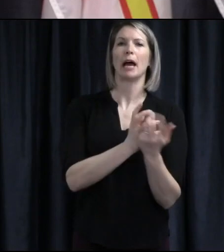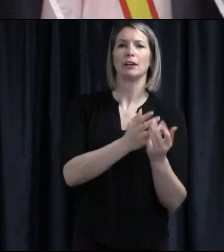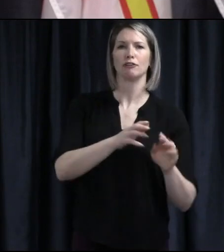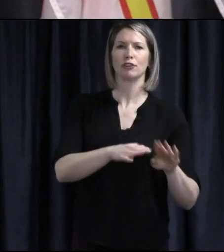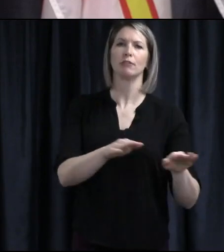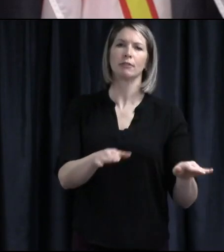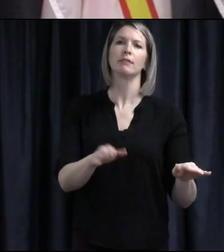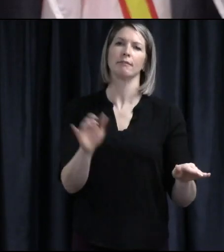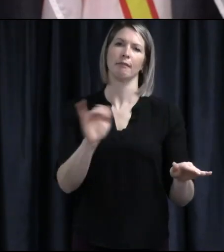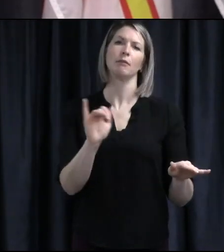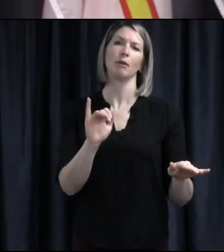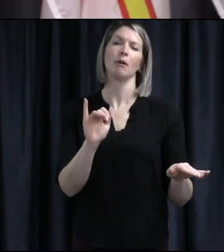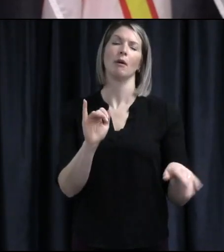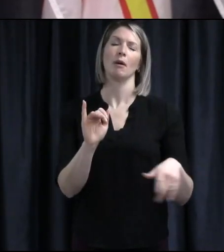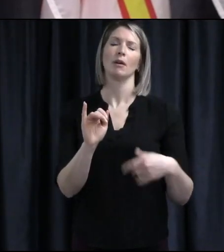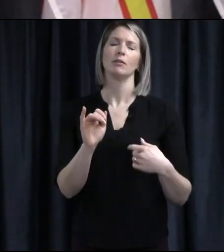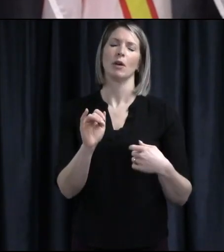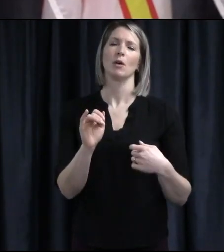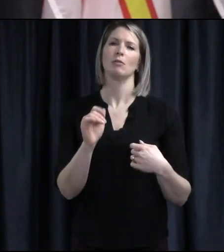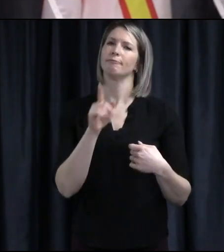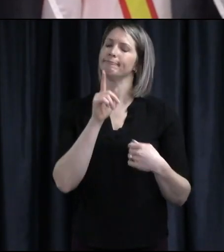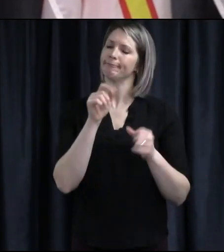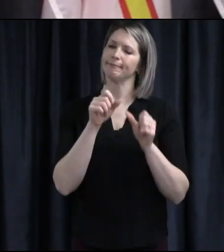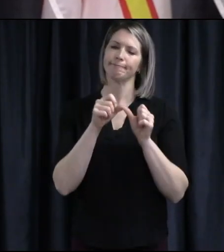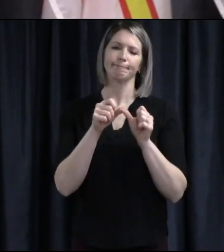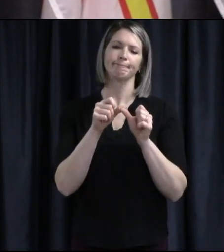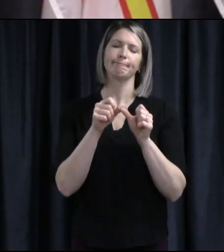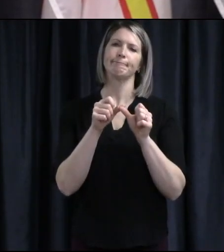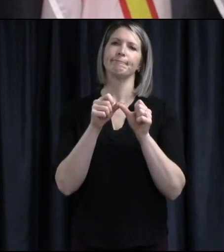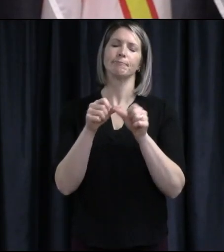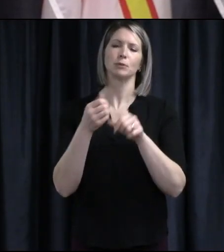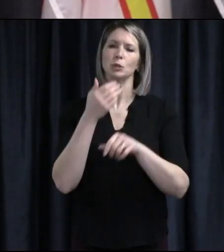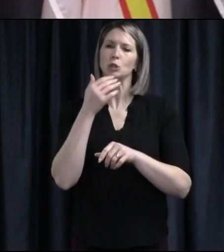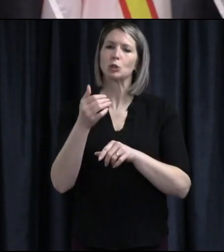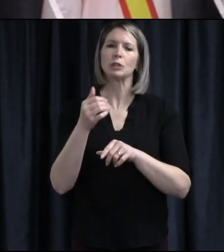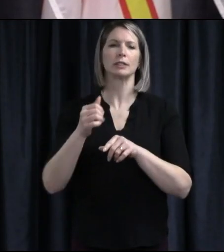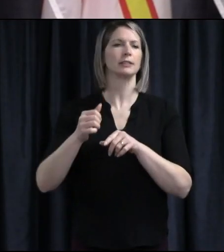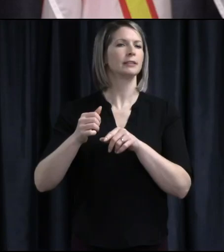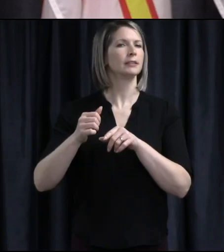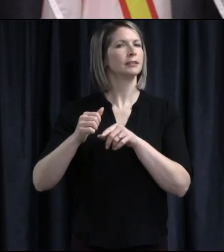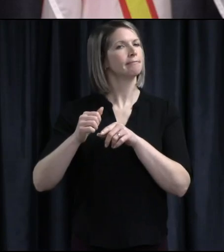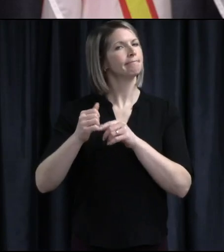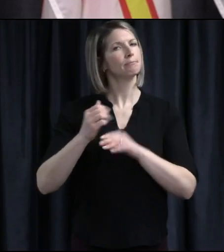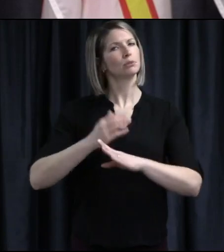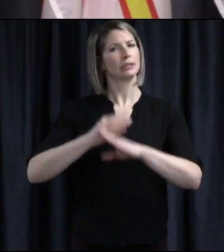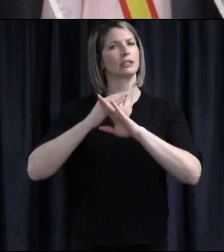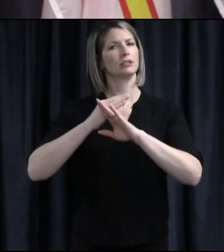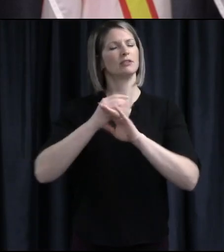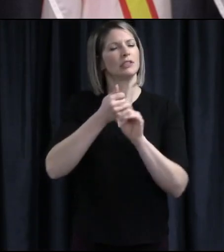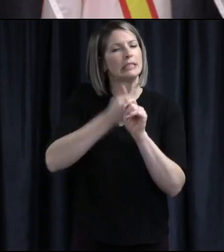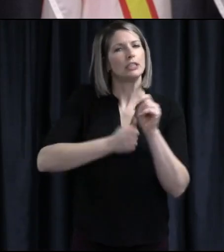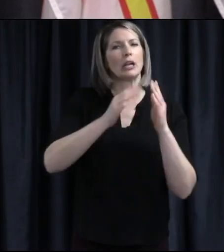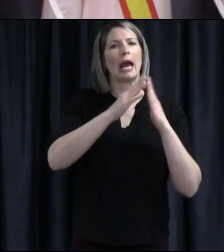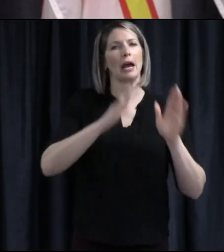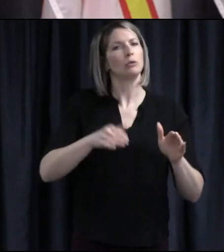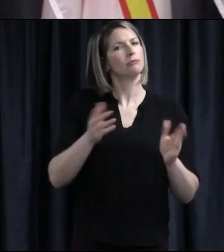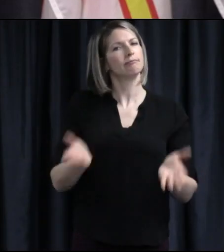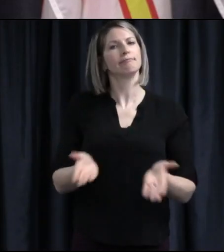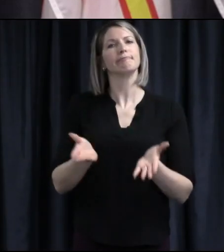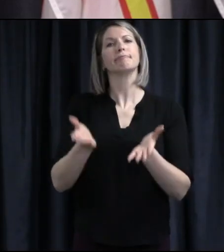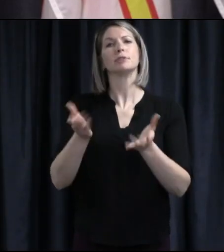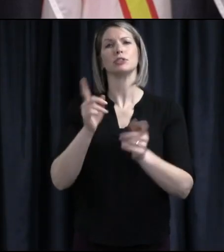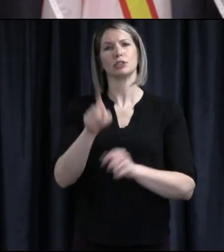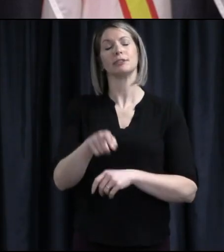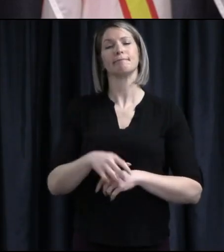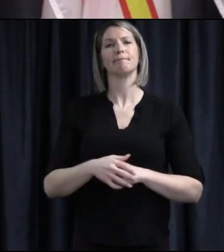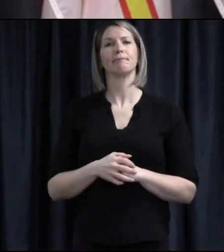it's important for everybody to make sure that they're just practicing good infection control measures within their households. I think,